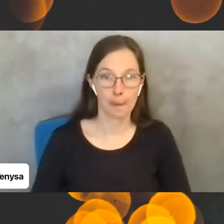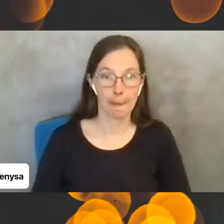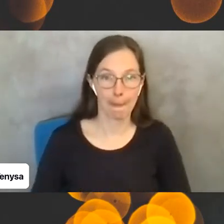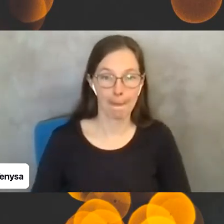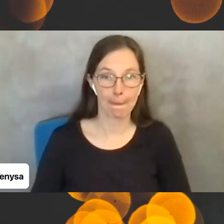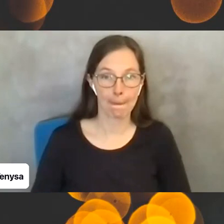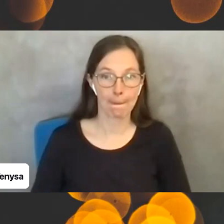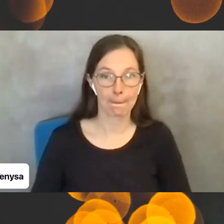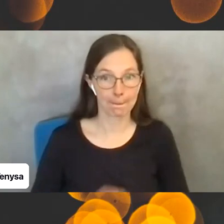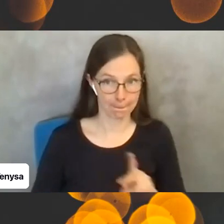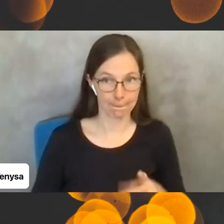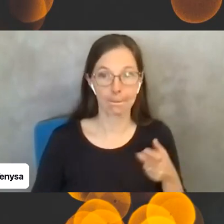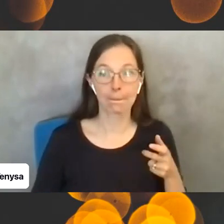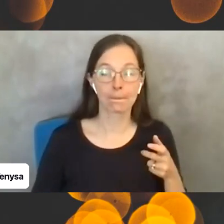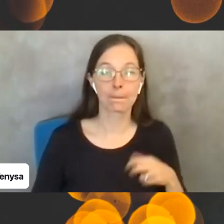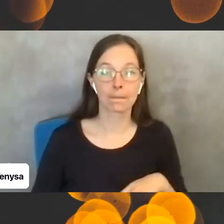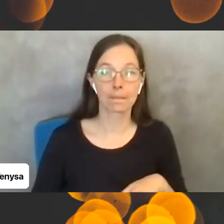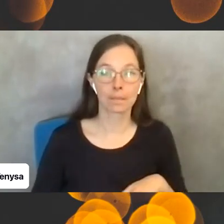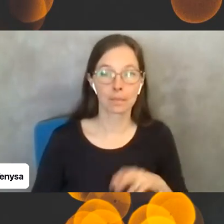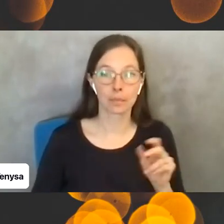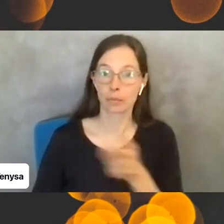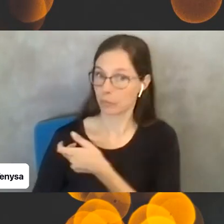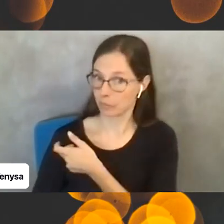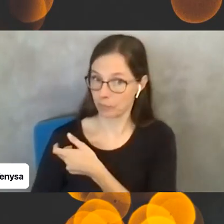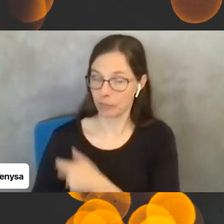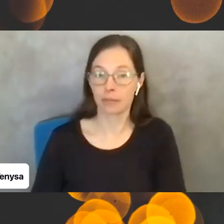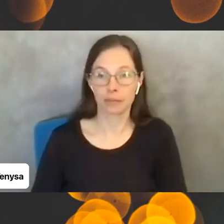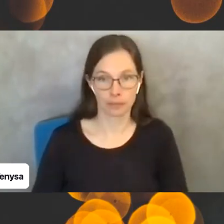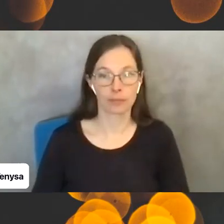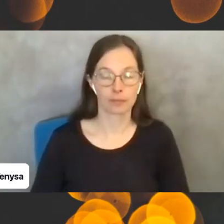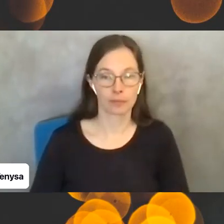Back to on guard, parry number 4, bam.